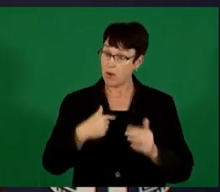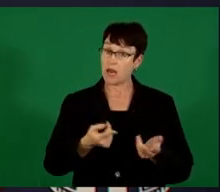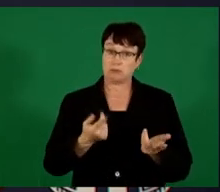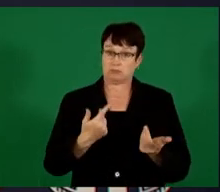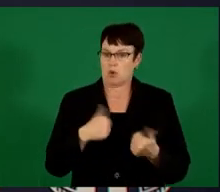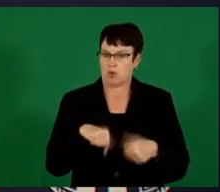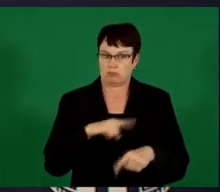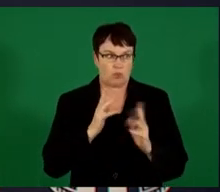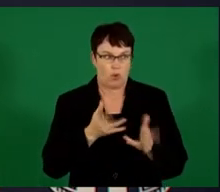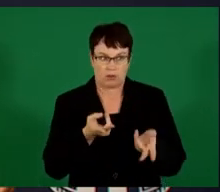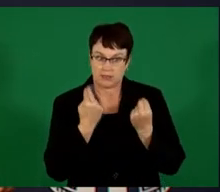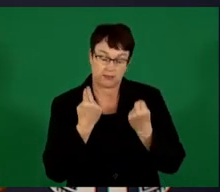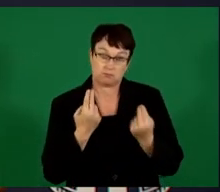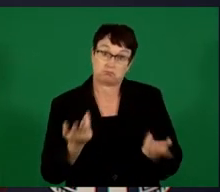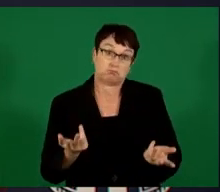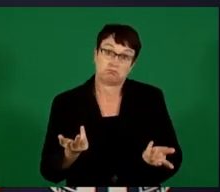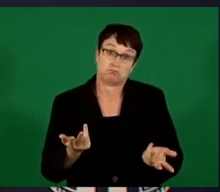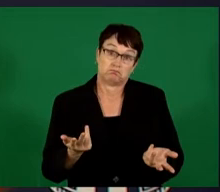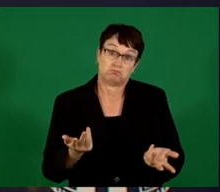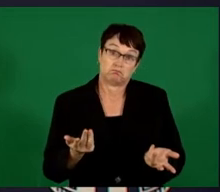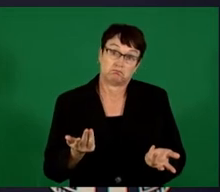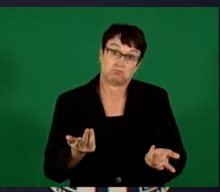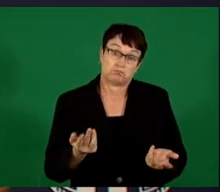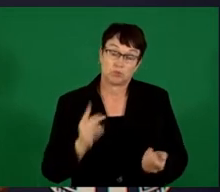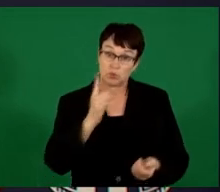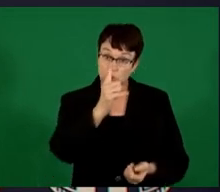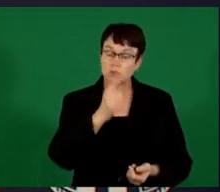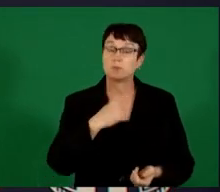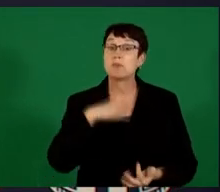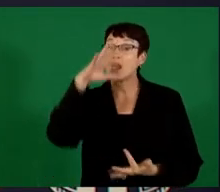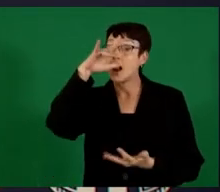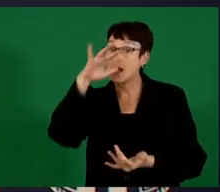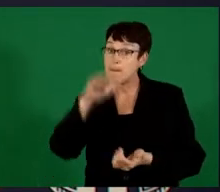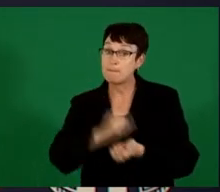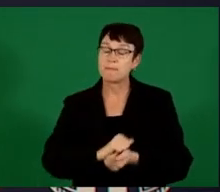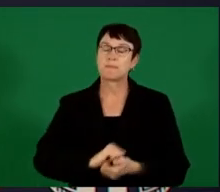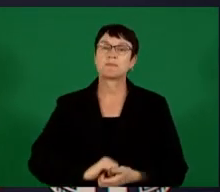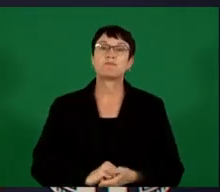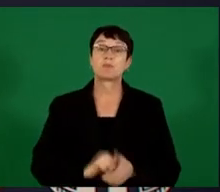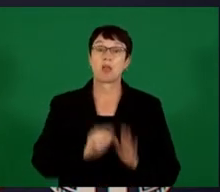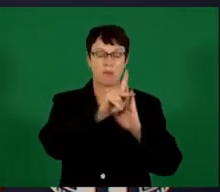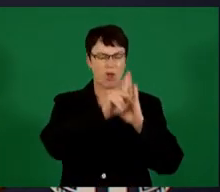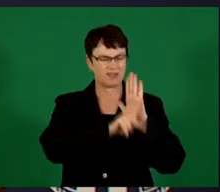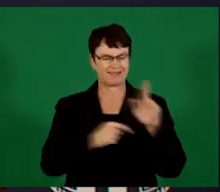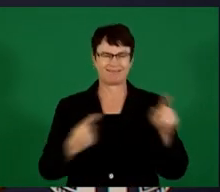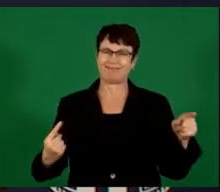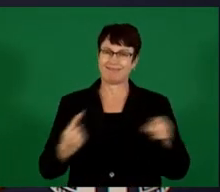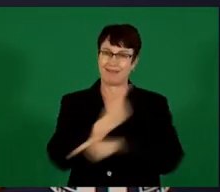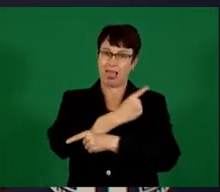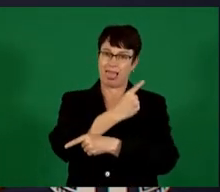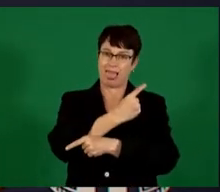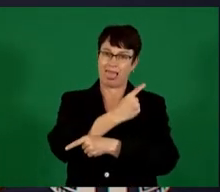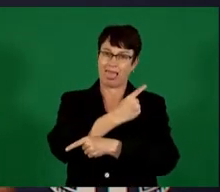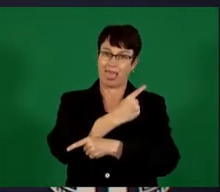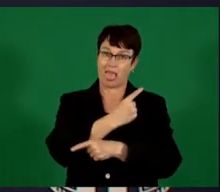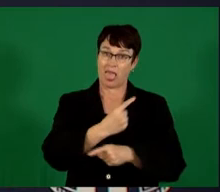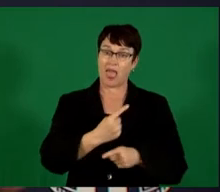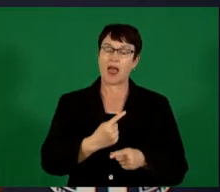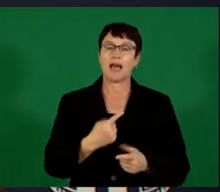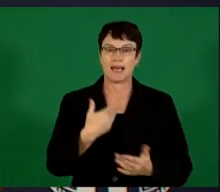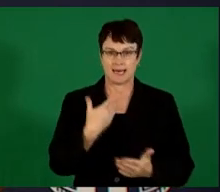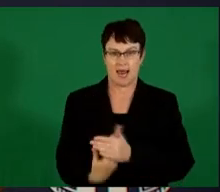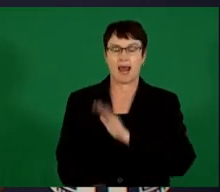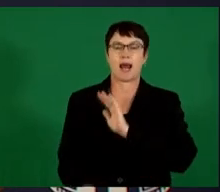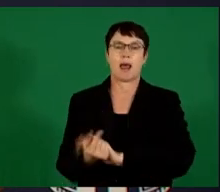things. Well, let me sum up for you. Unorthodox policies have led to exactly orthodox